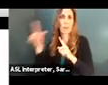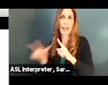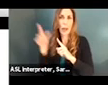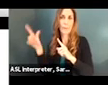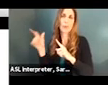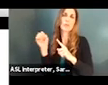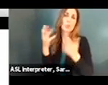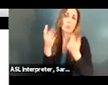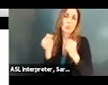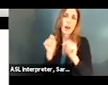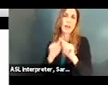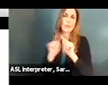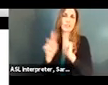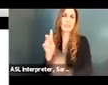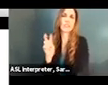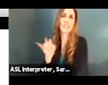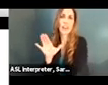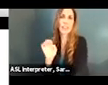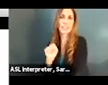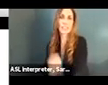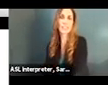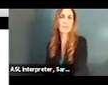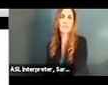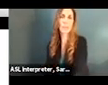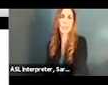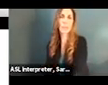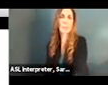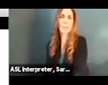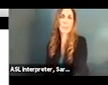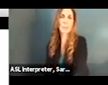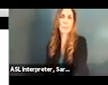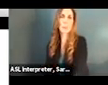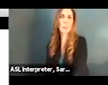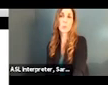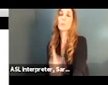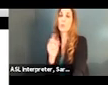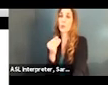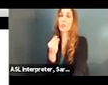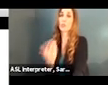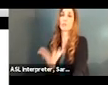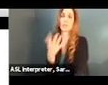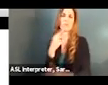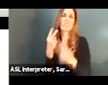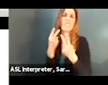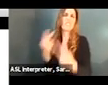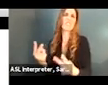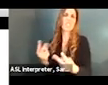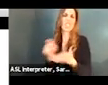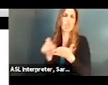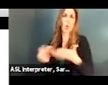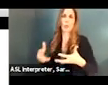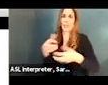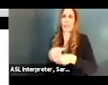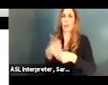So to try out those different devices. With this service though, we do provide a written visit note summary just so that everybody has